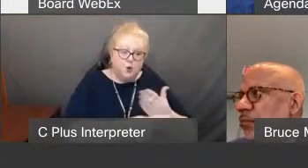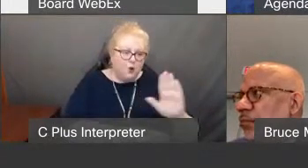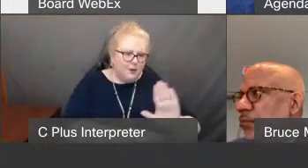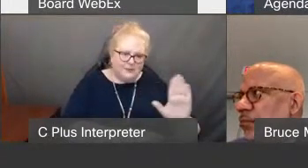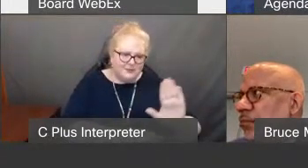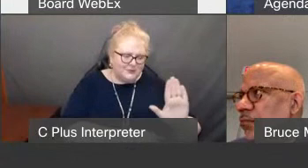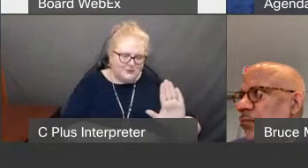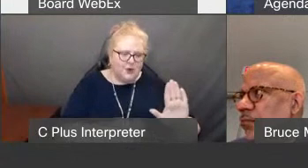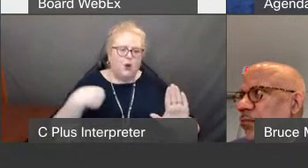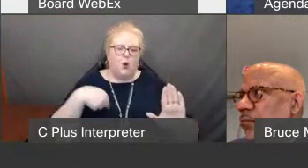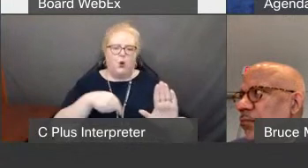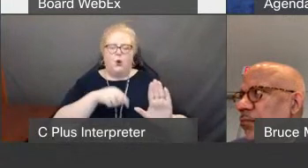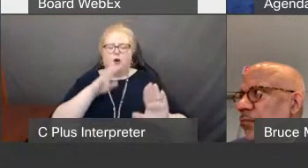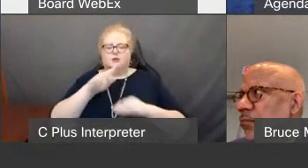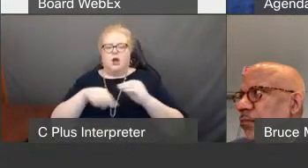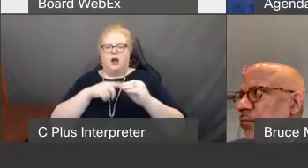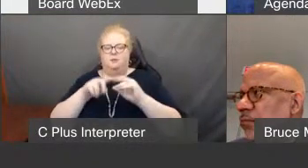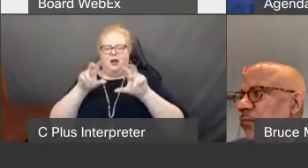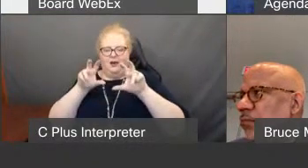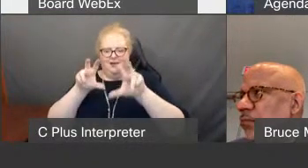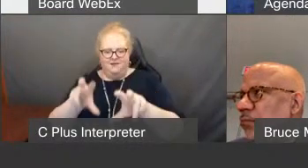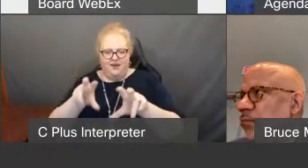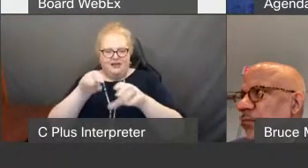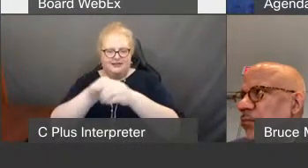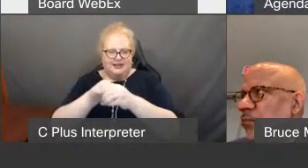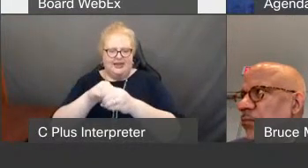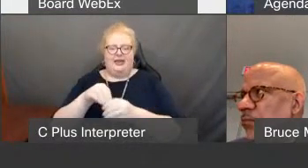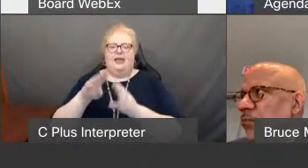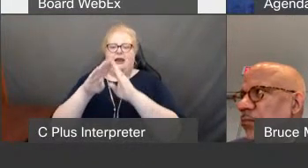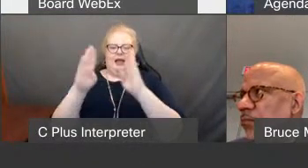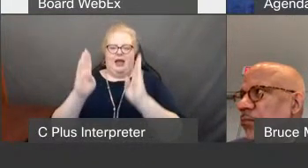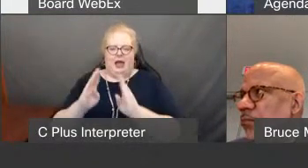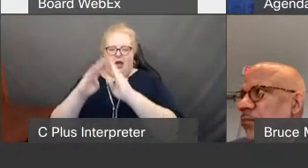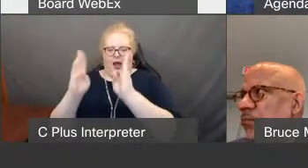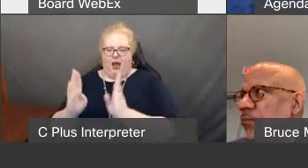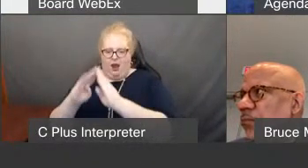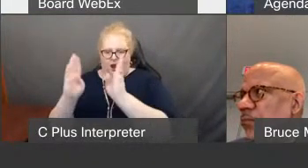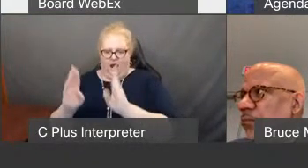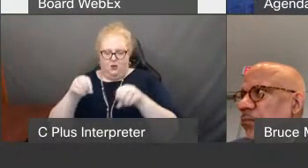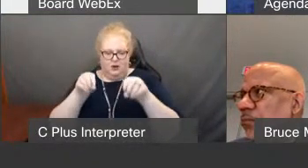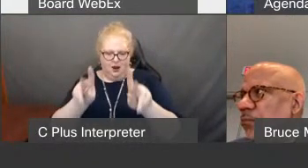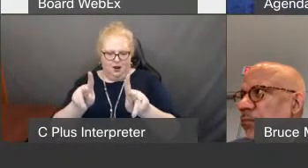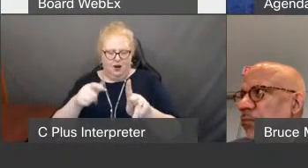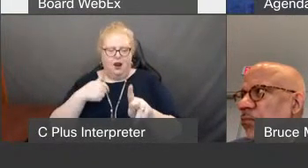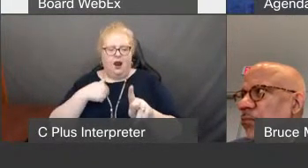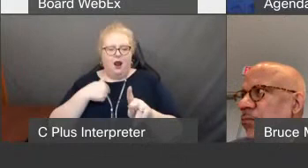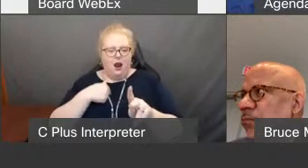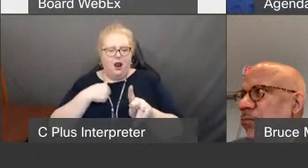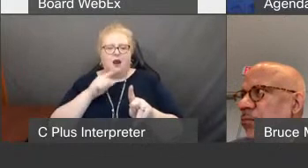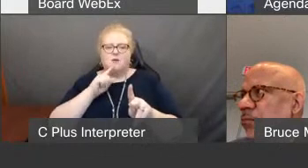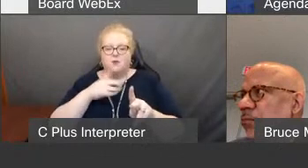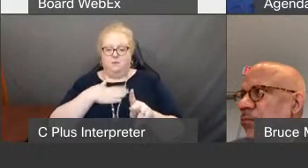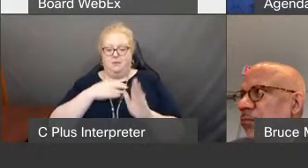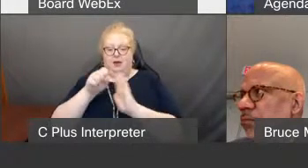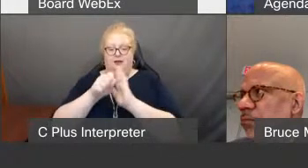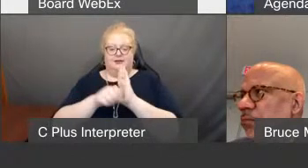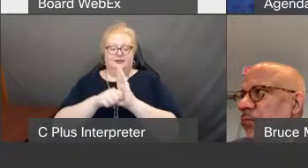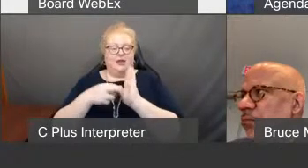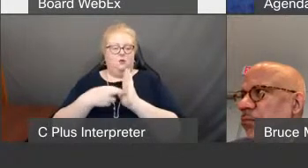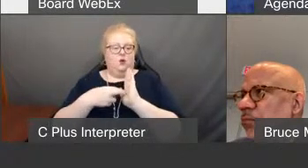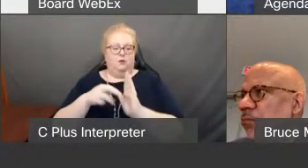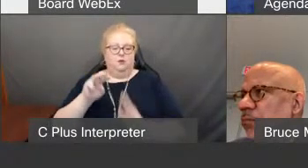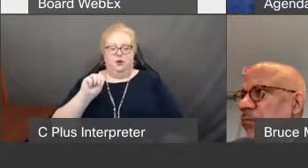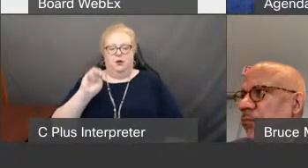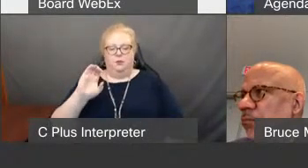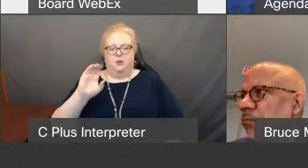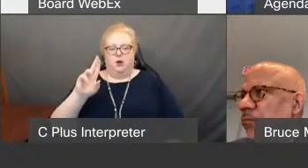investing into housing. And I commend my state rep, McCullough, who's tried to work with the